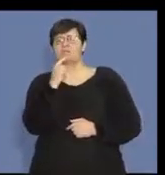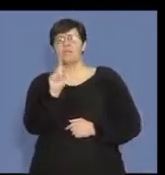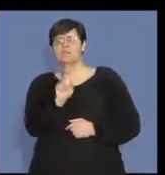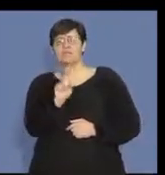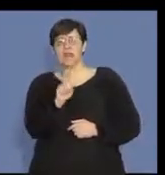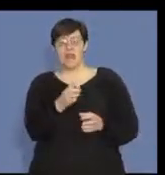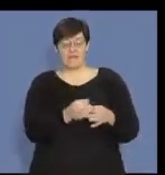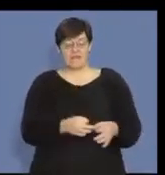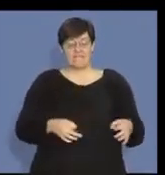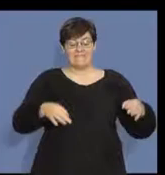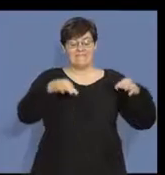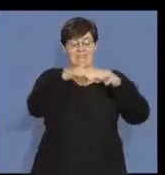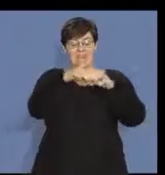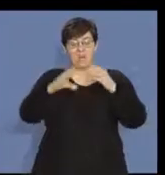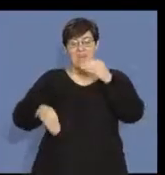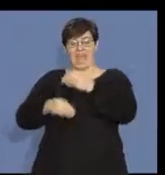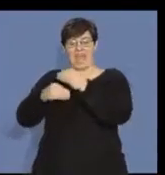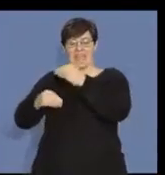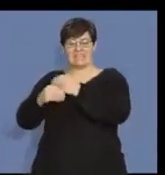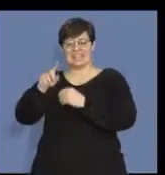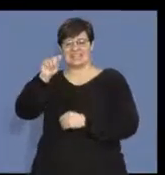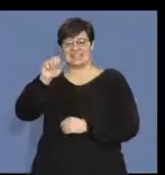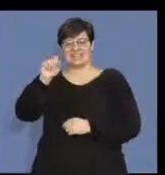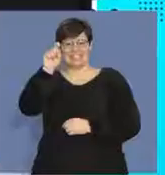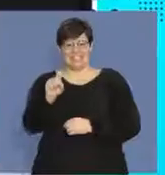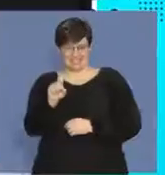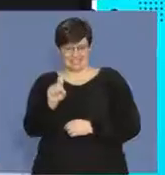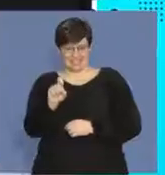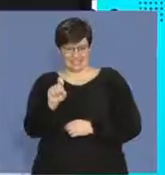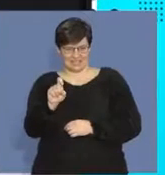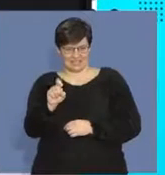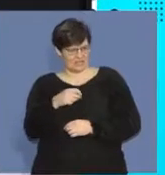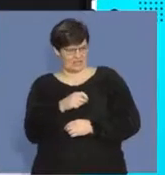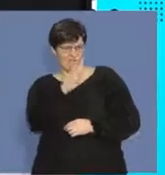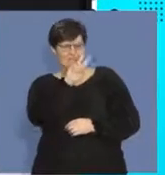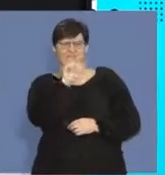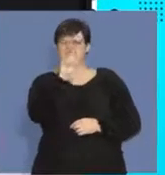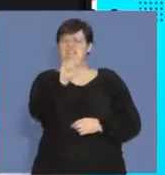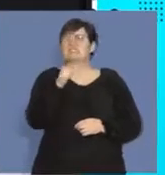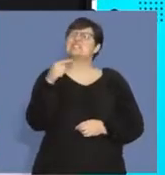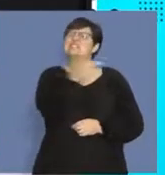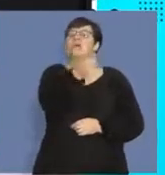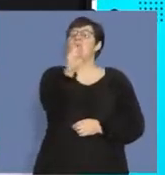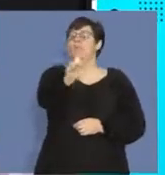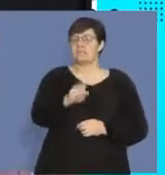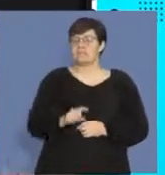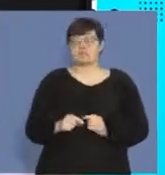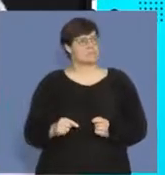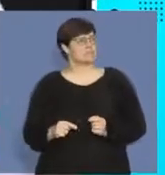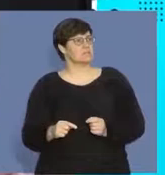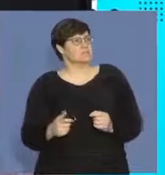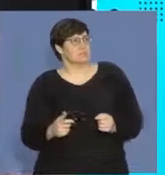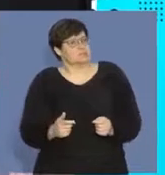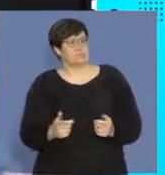value added tax. Because very often you ask candidates, what does VAT stand for? And sometimes